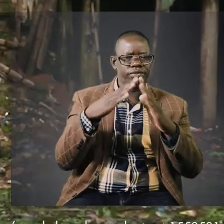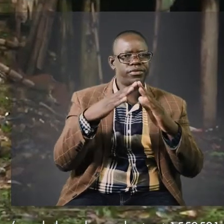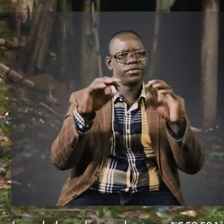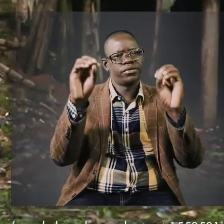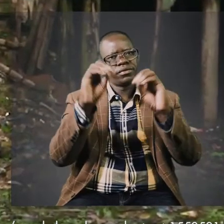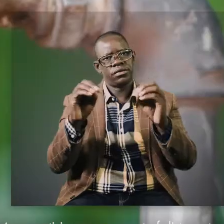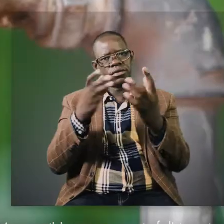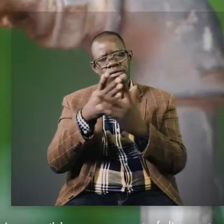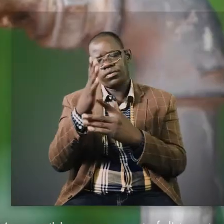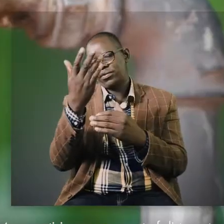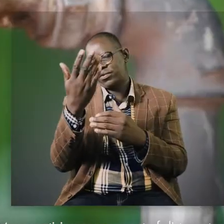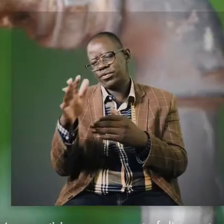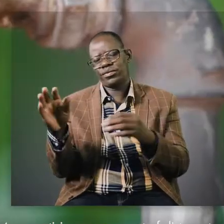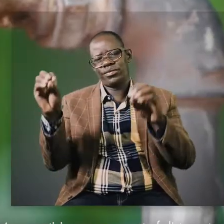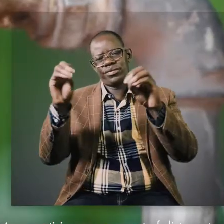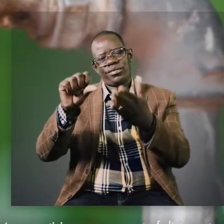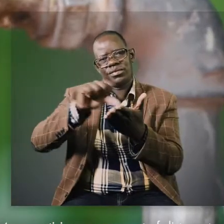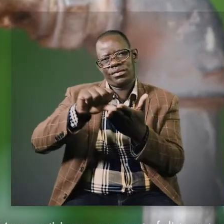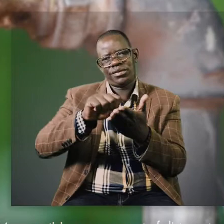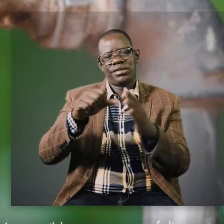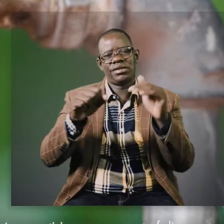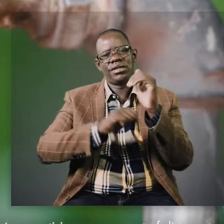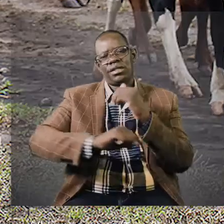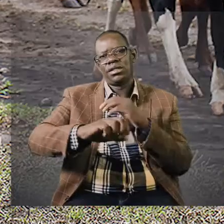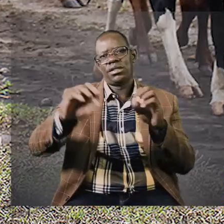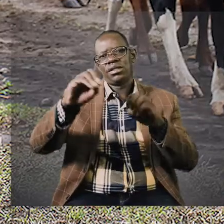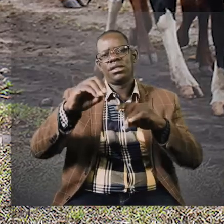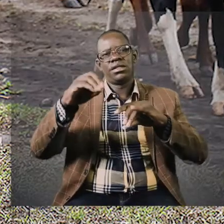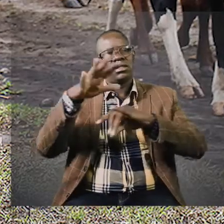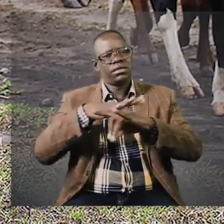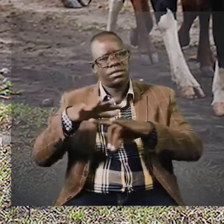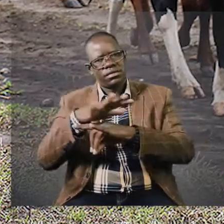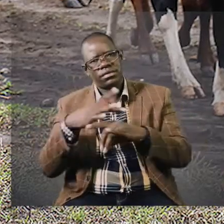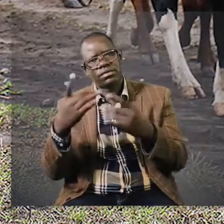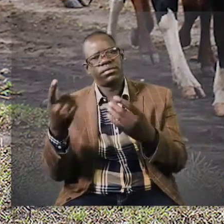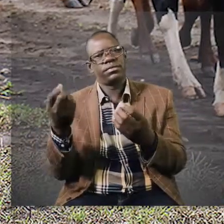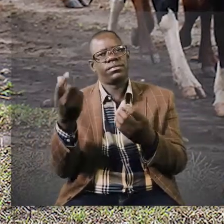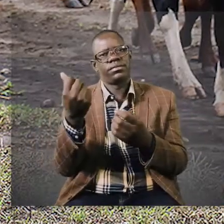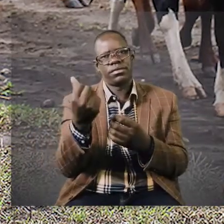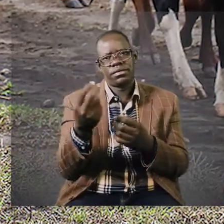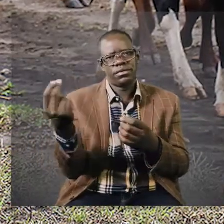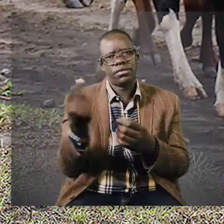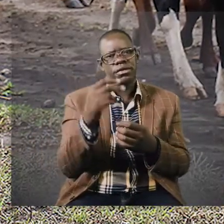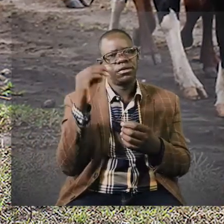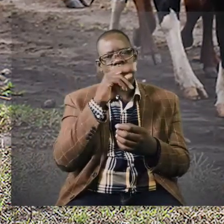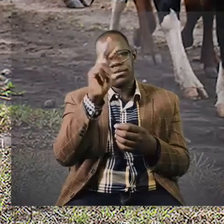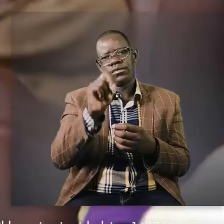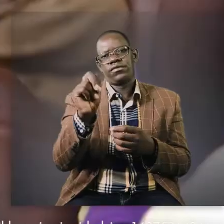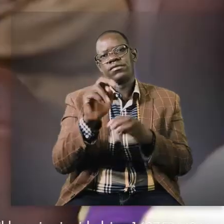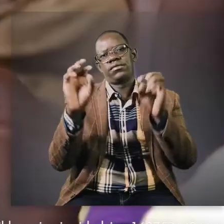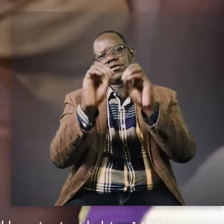conditions and no access to clean water, and not enough land, livestock, or money to produce or buy nutritious